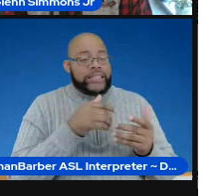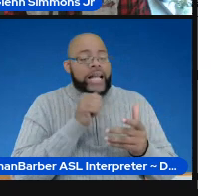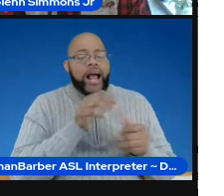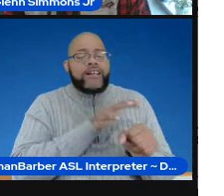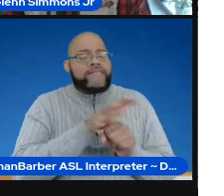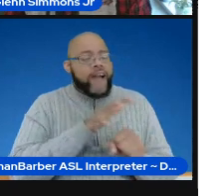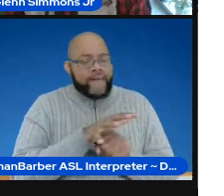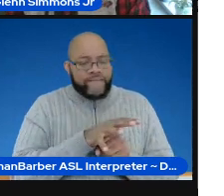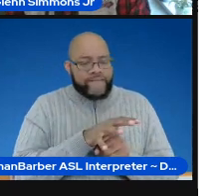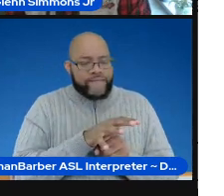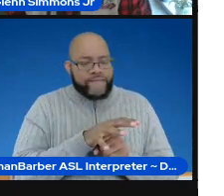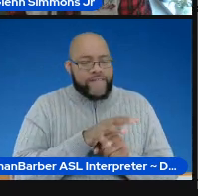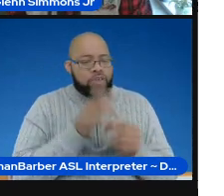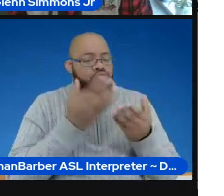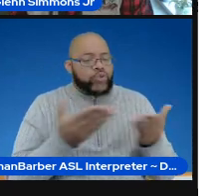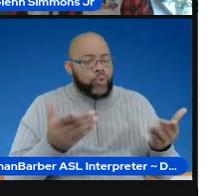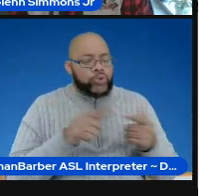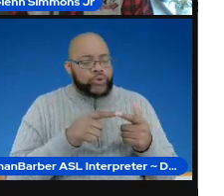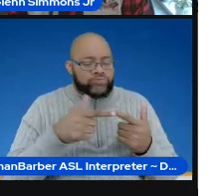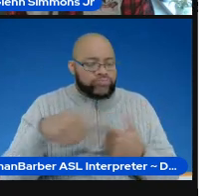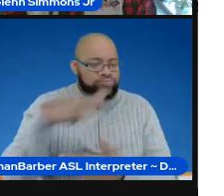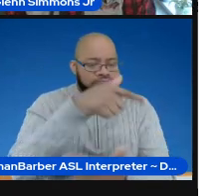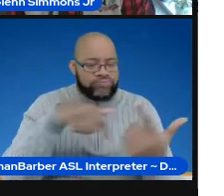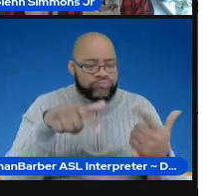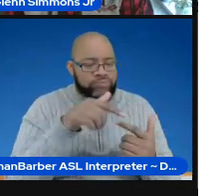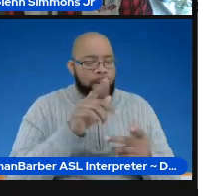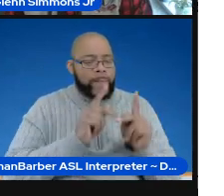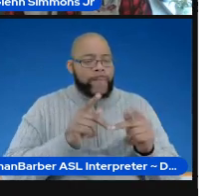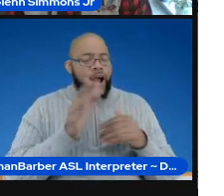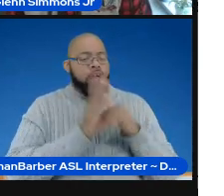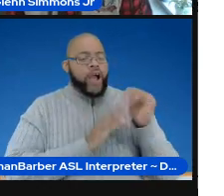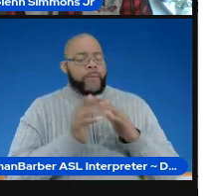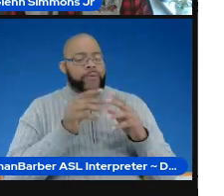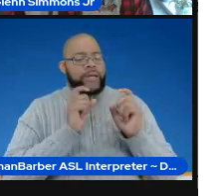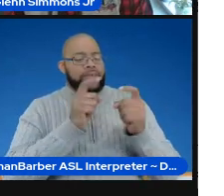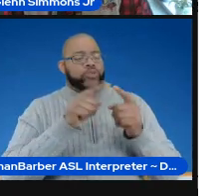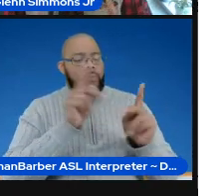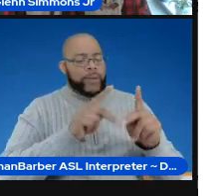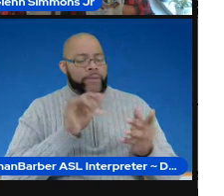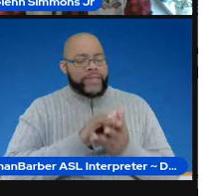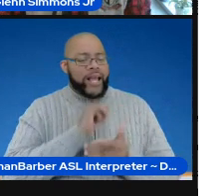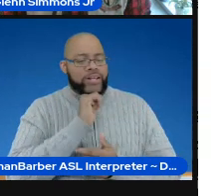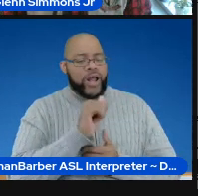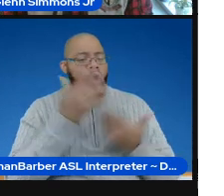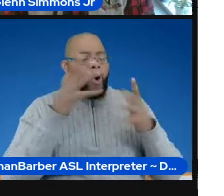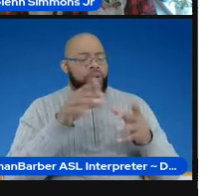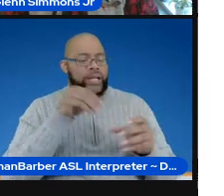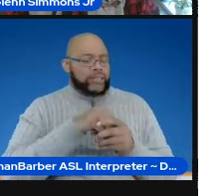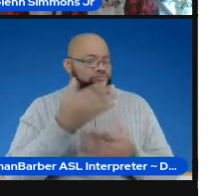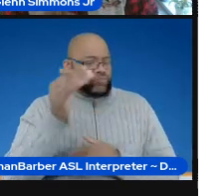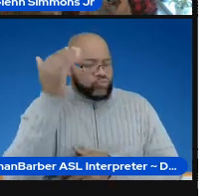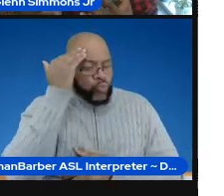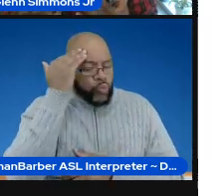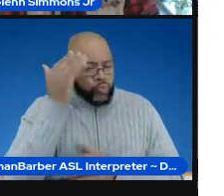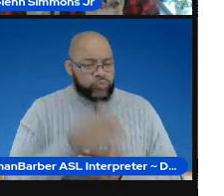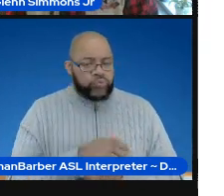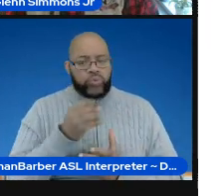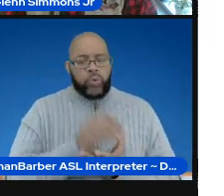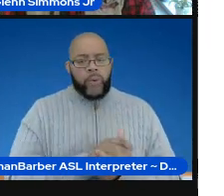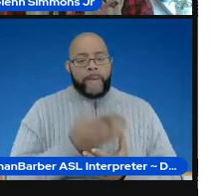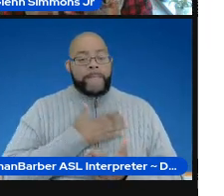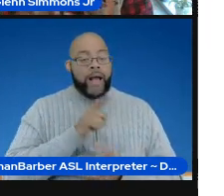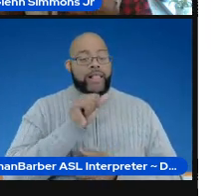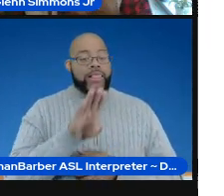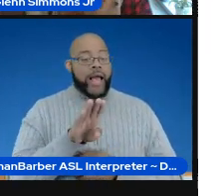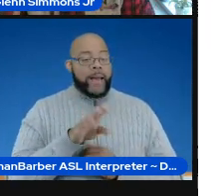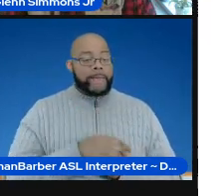enough resource to go around that people were comfortable with giving to folks that weren't already in the know. And so my